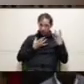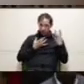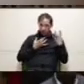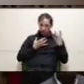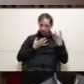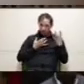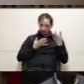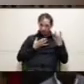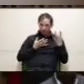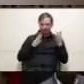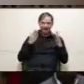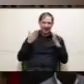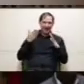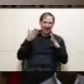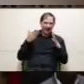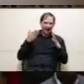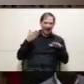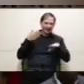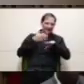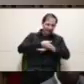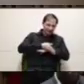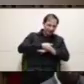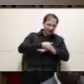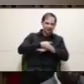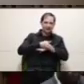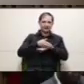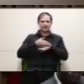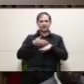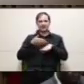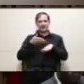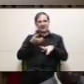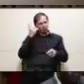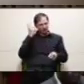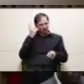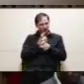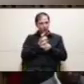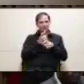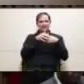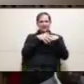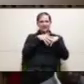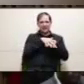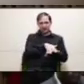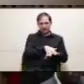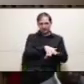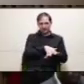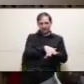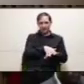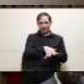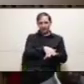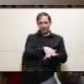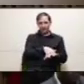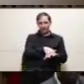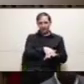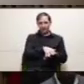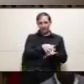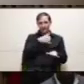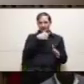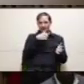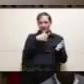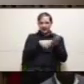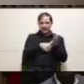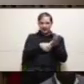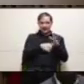their interruptions and them refusing intervention. And the letter was sent to us,